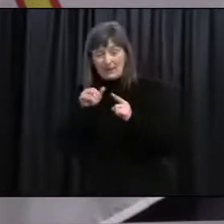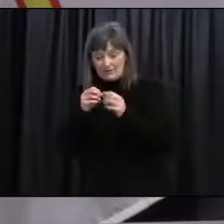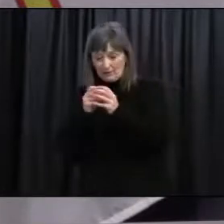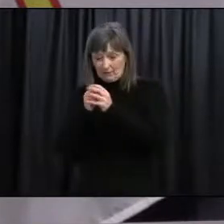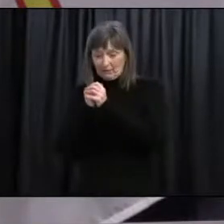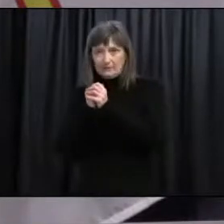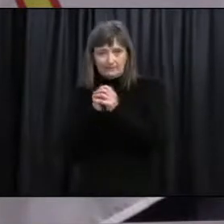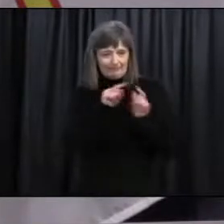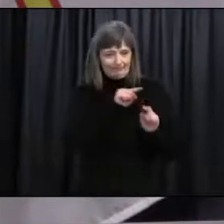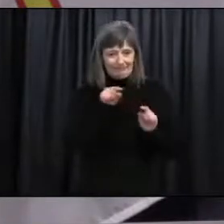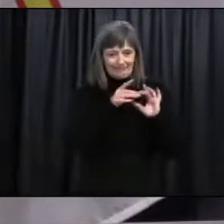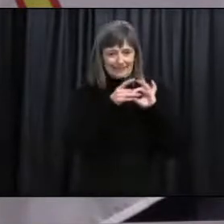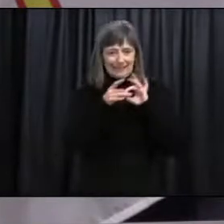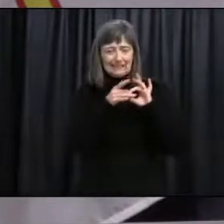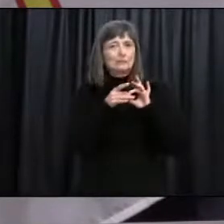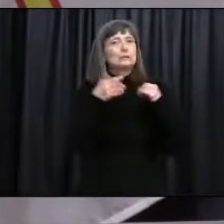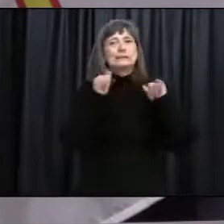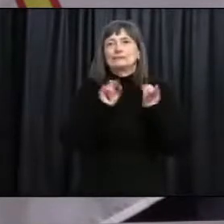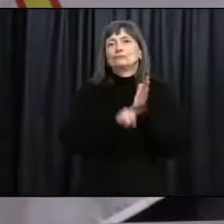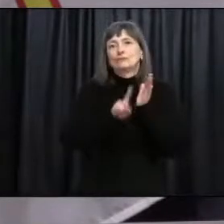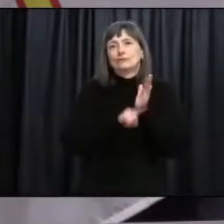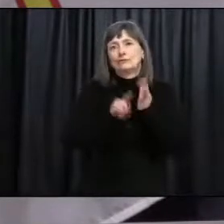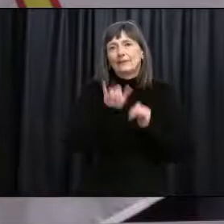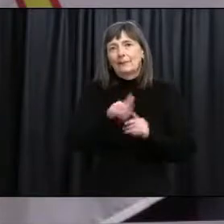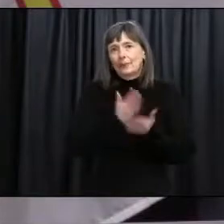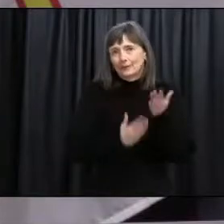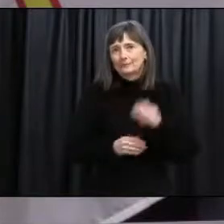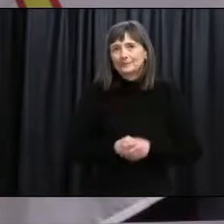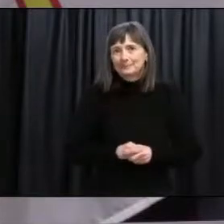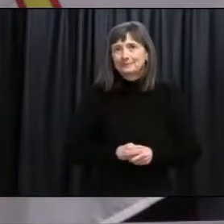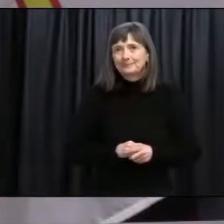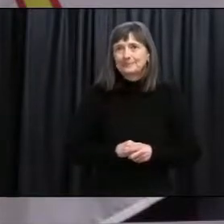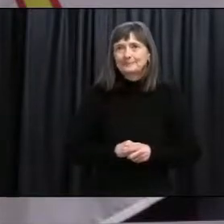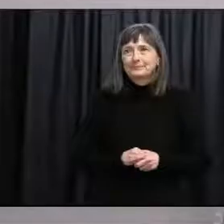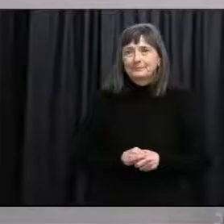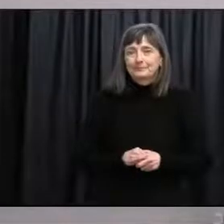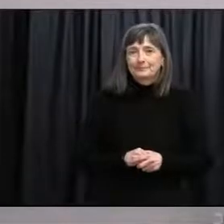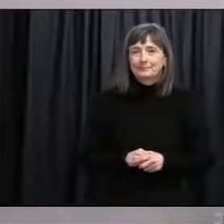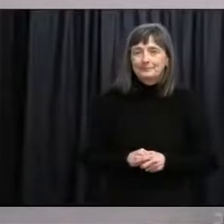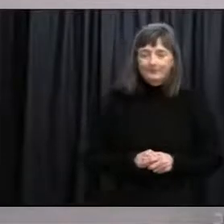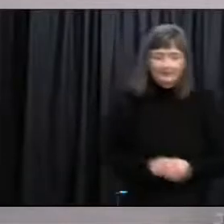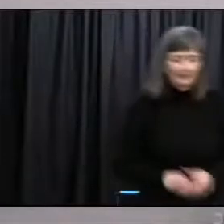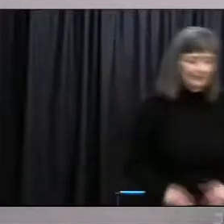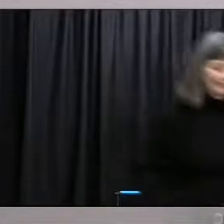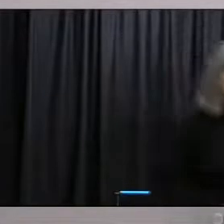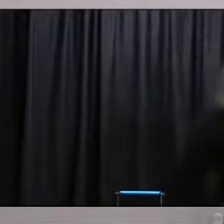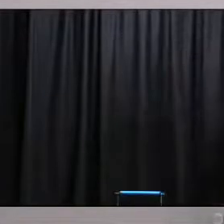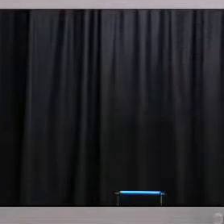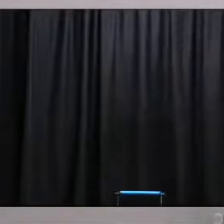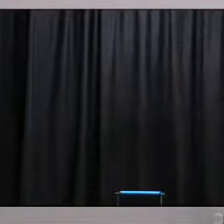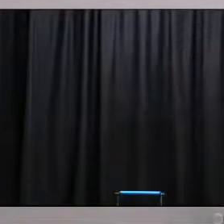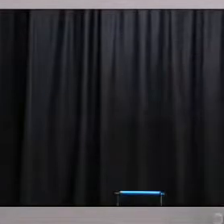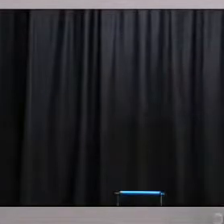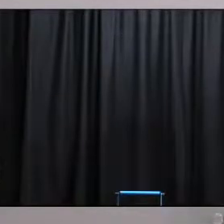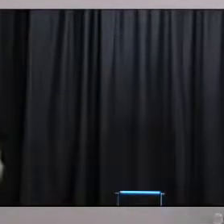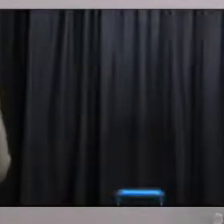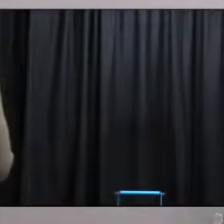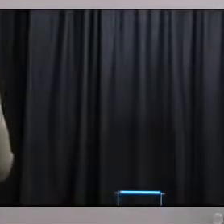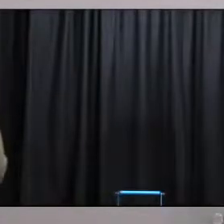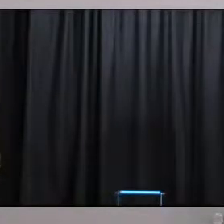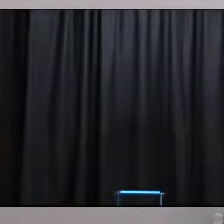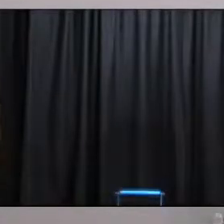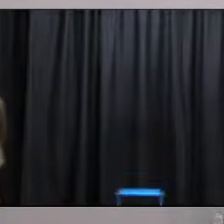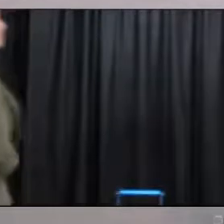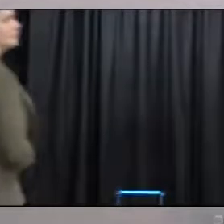And that part is still being researched. Okay, thank you. Our next questions are from Allison King